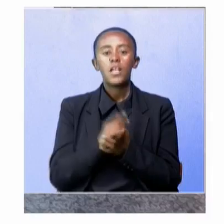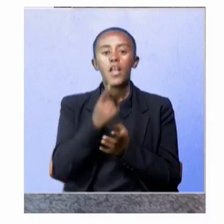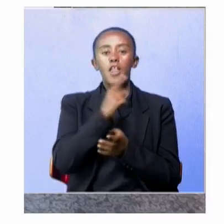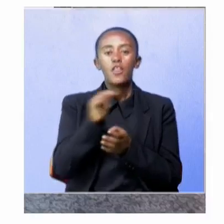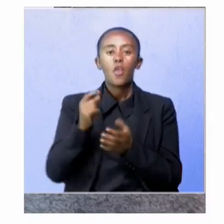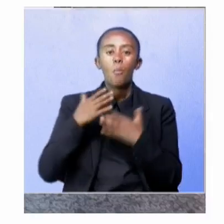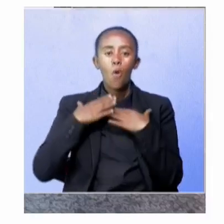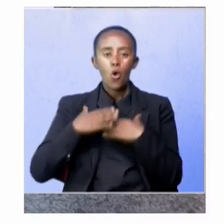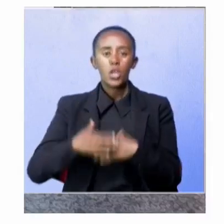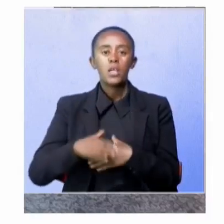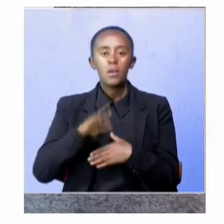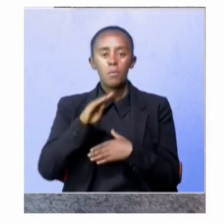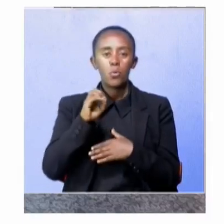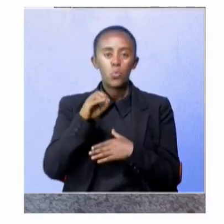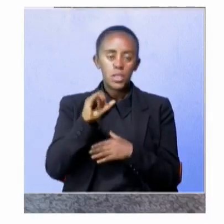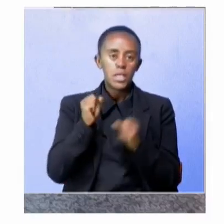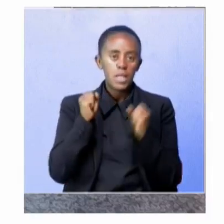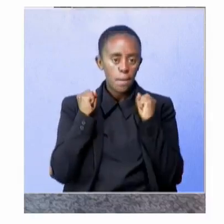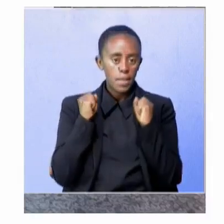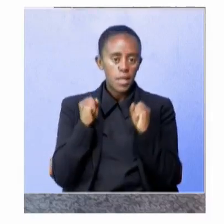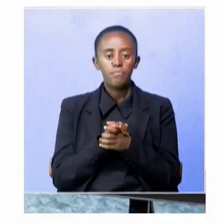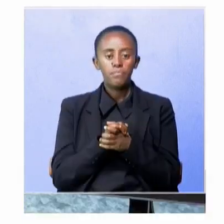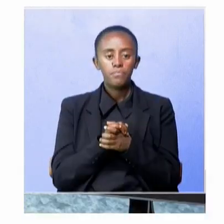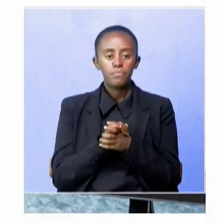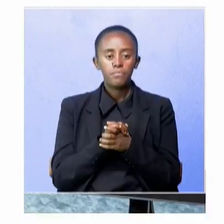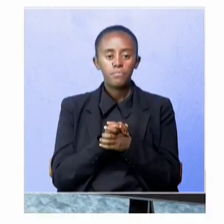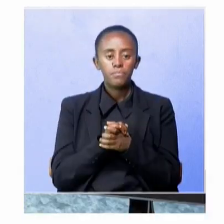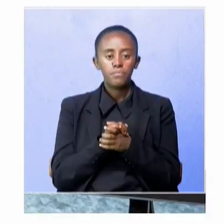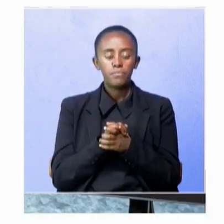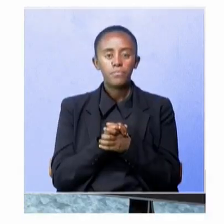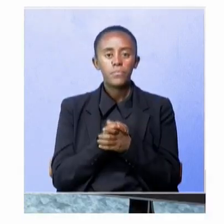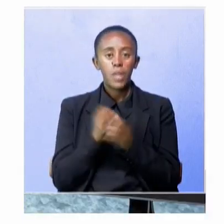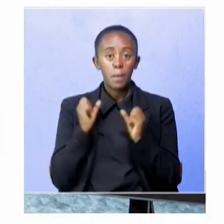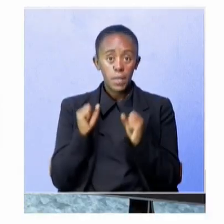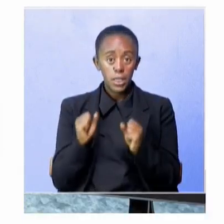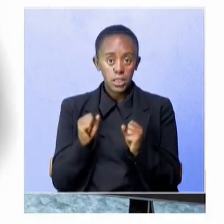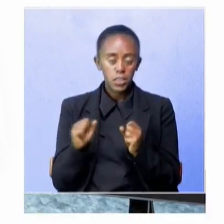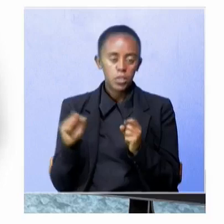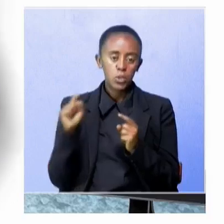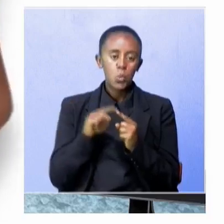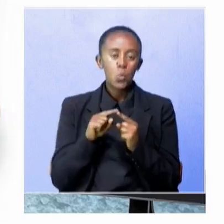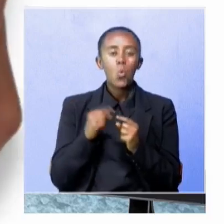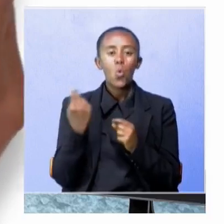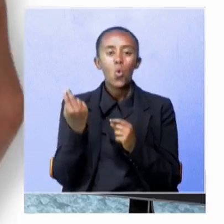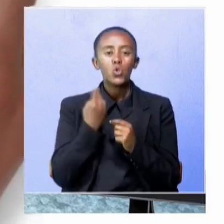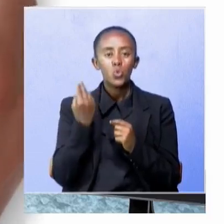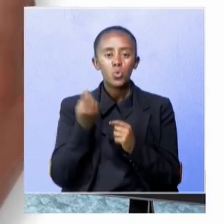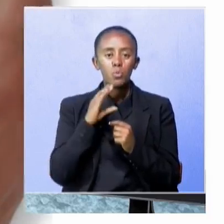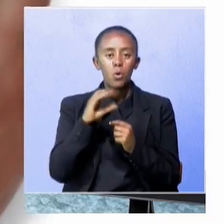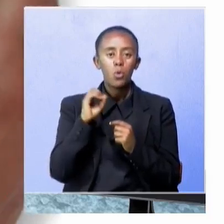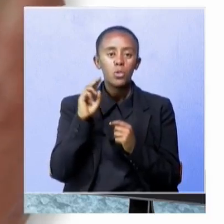body's ability to consume